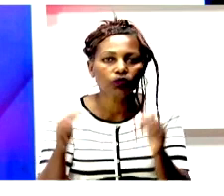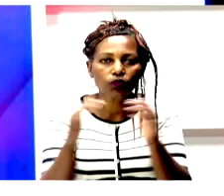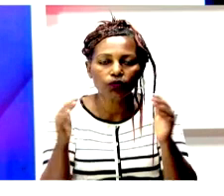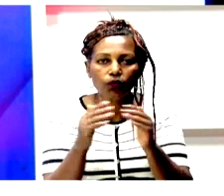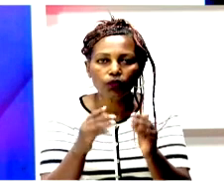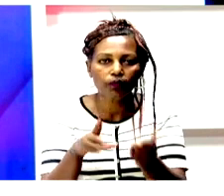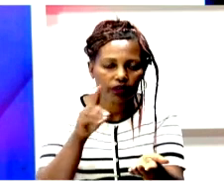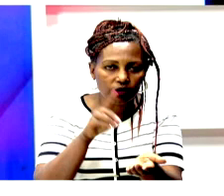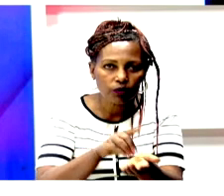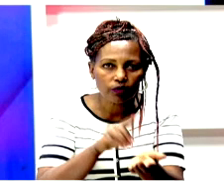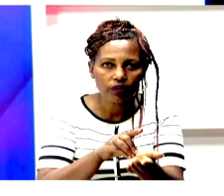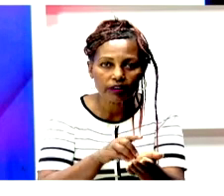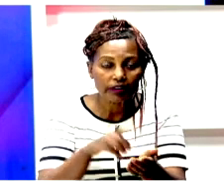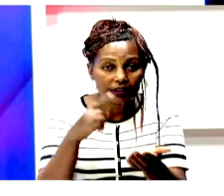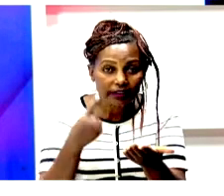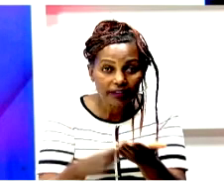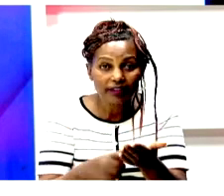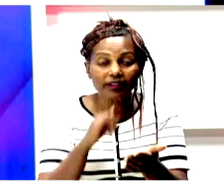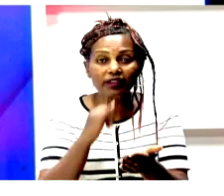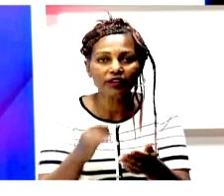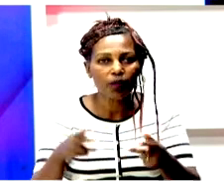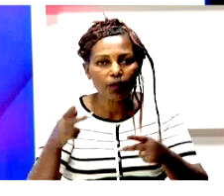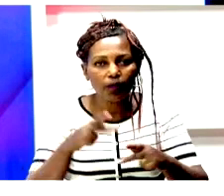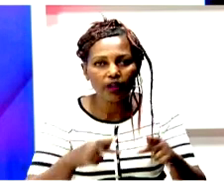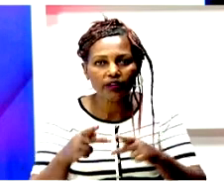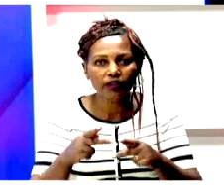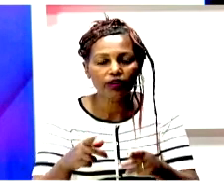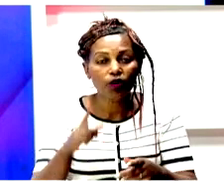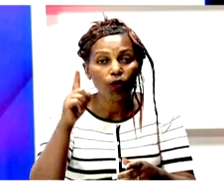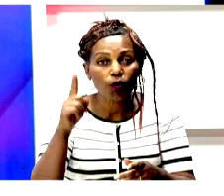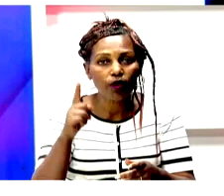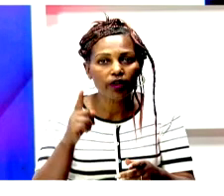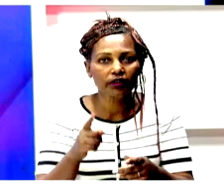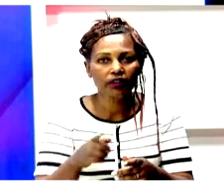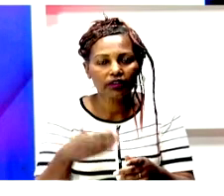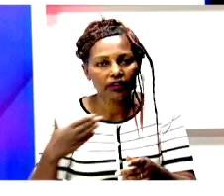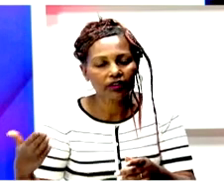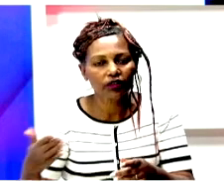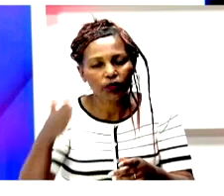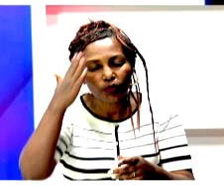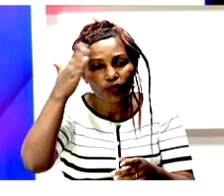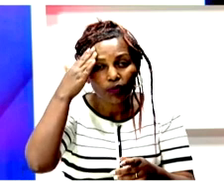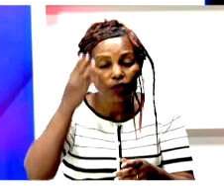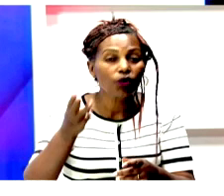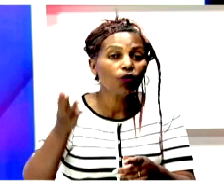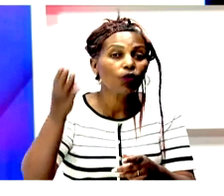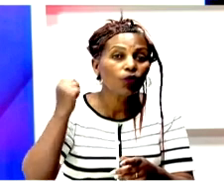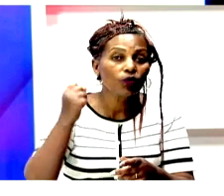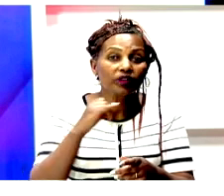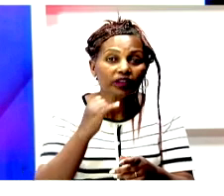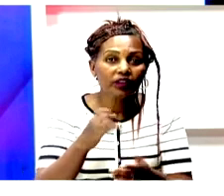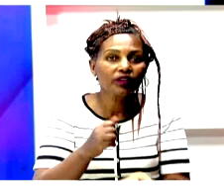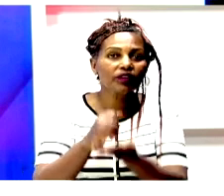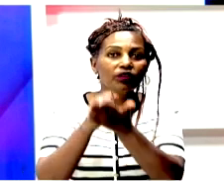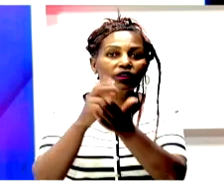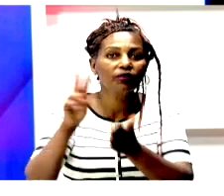This is passive. For one thing, we know was is used, auxiliary verb. For